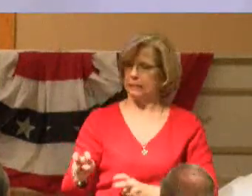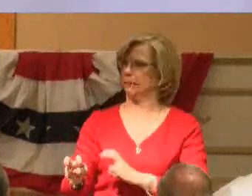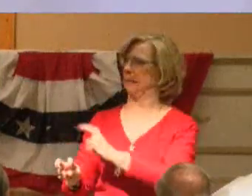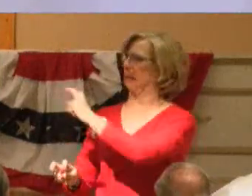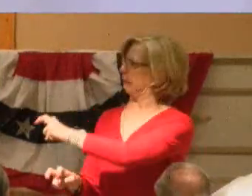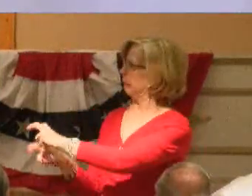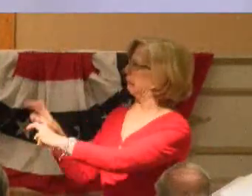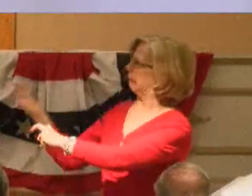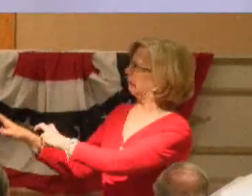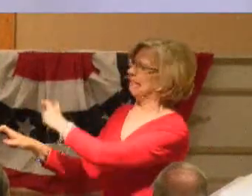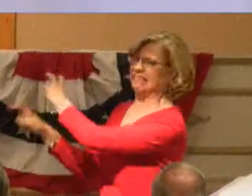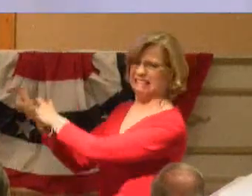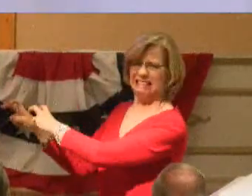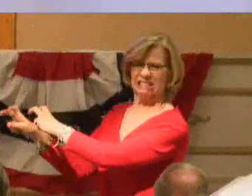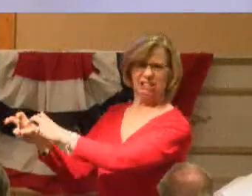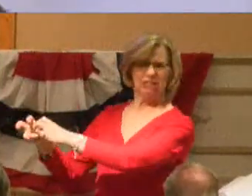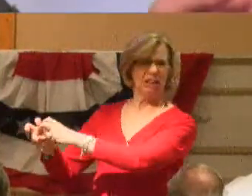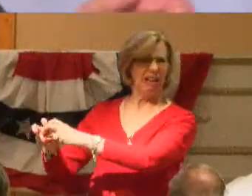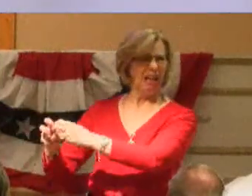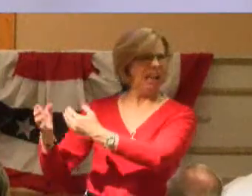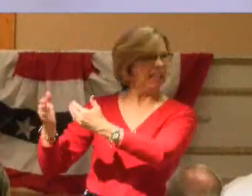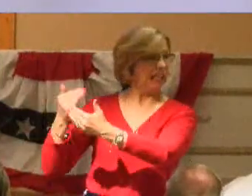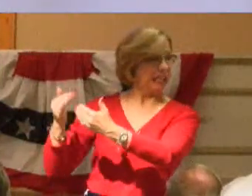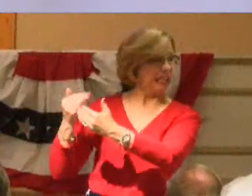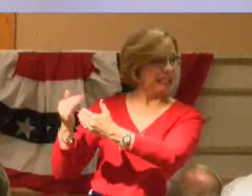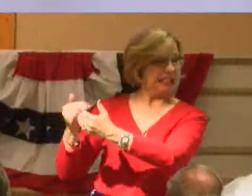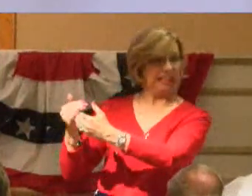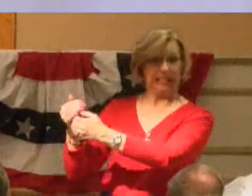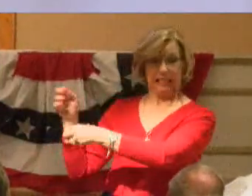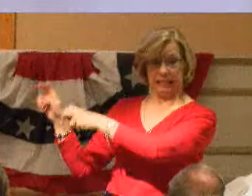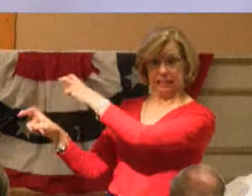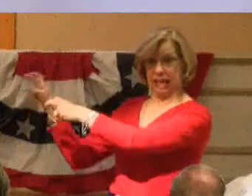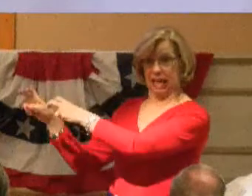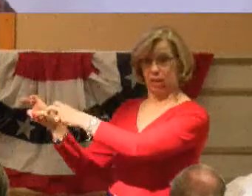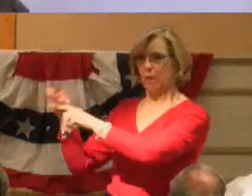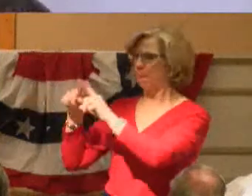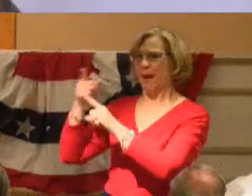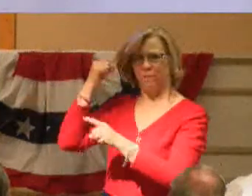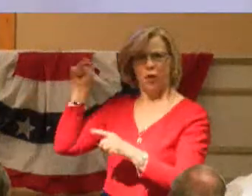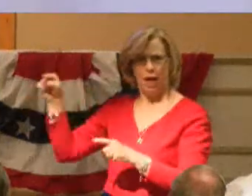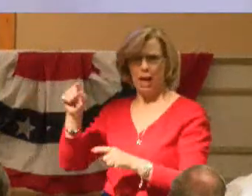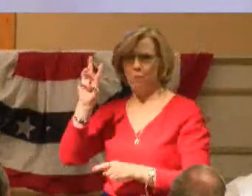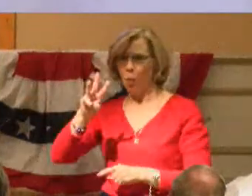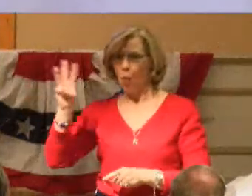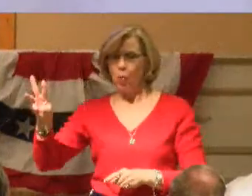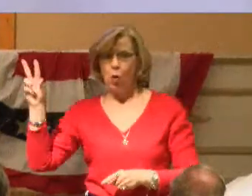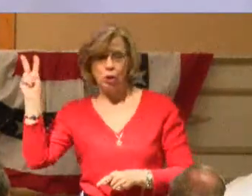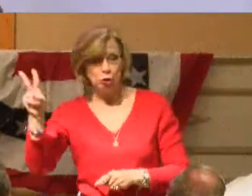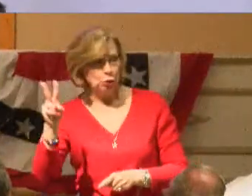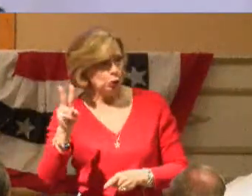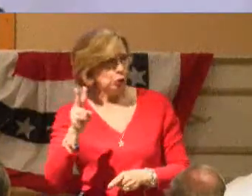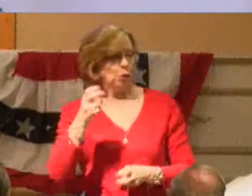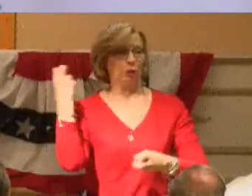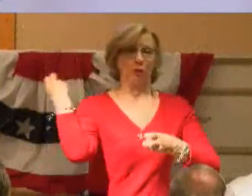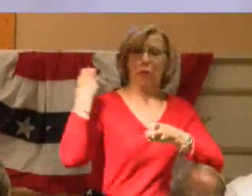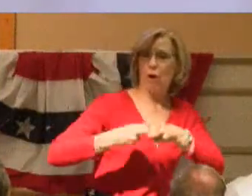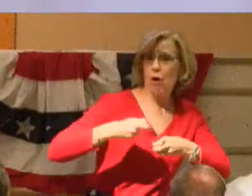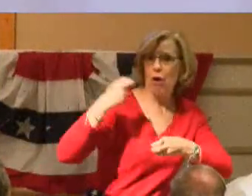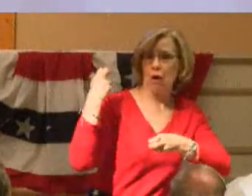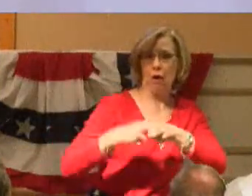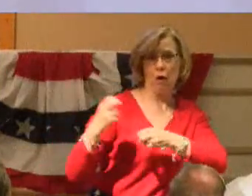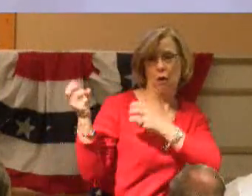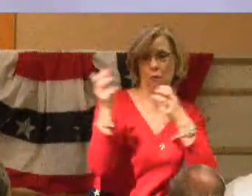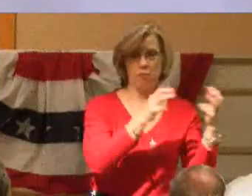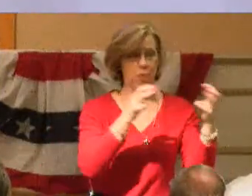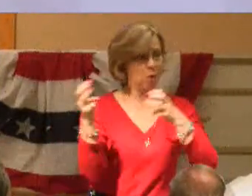I thought those are the easiest stairs that he's probably climbed, because World War II was no easy task, and that